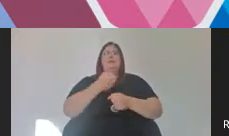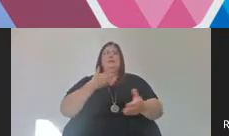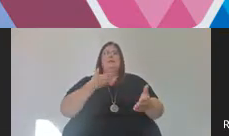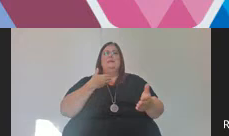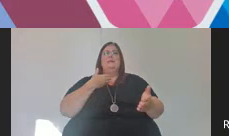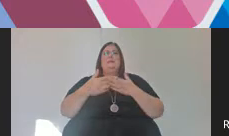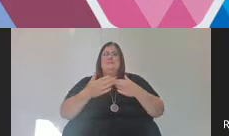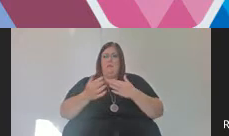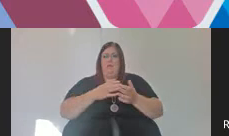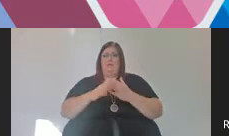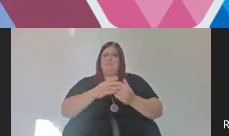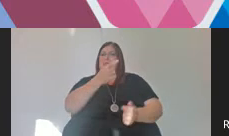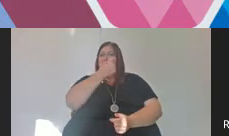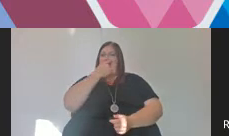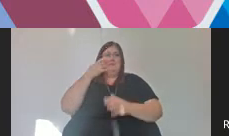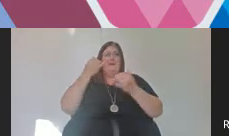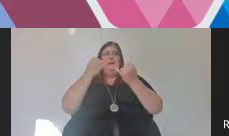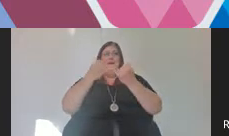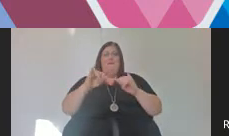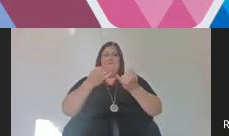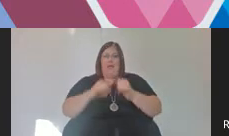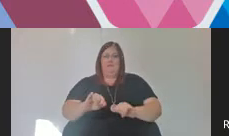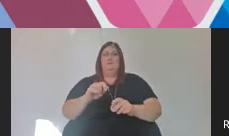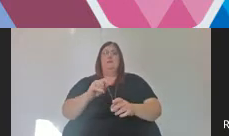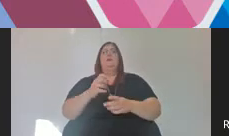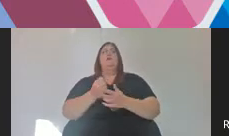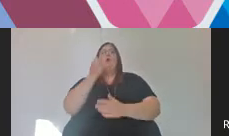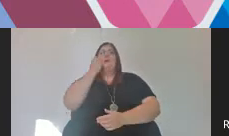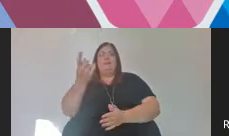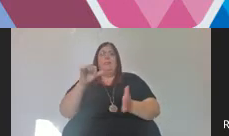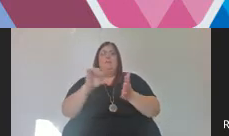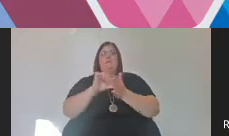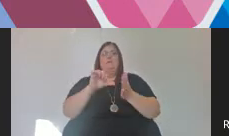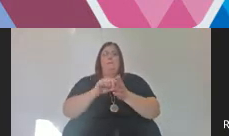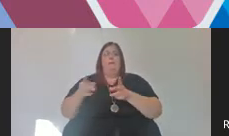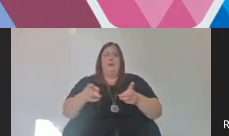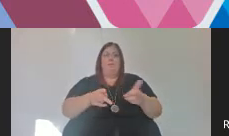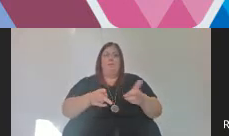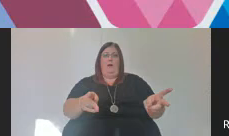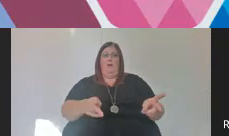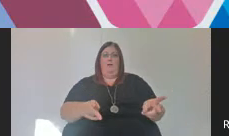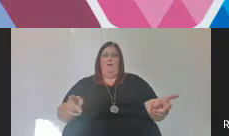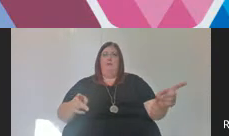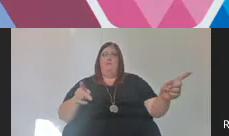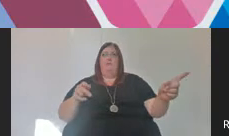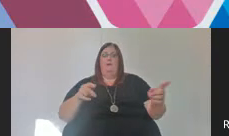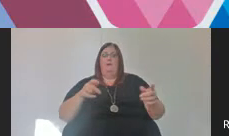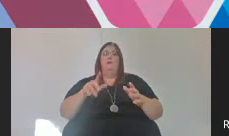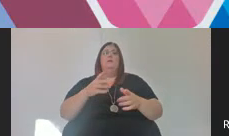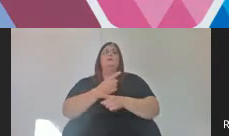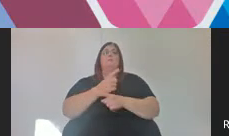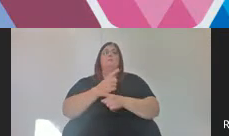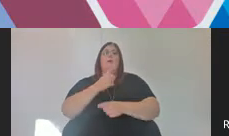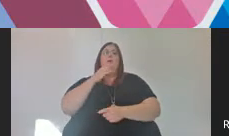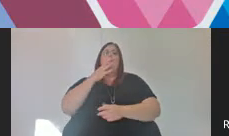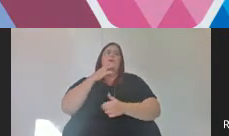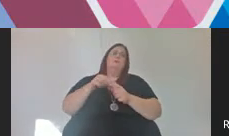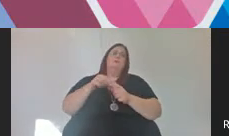own evidenced failings in understanding the very difficult pathway parents face when advocating for their